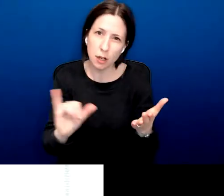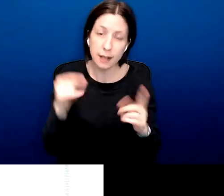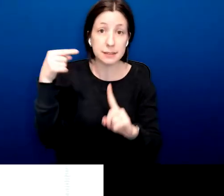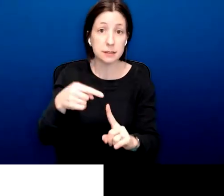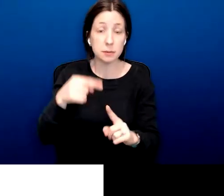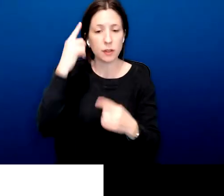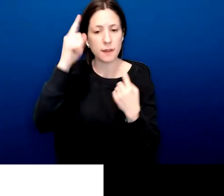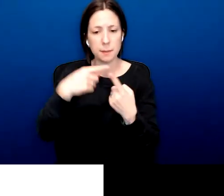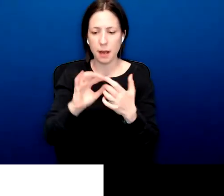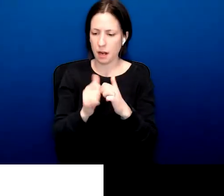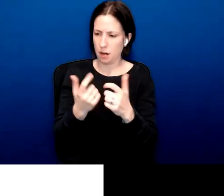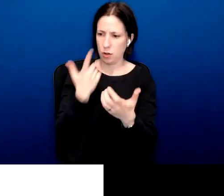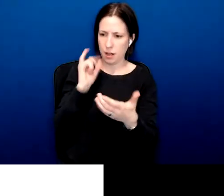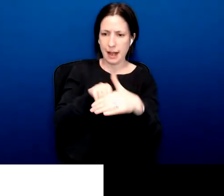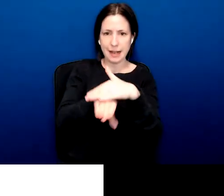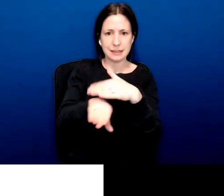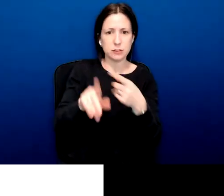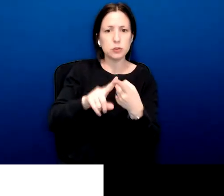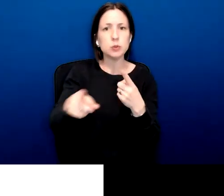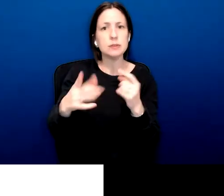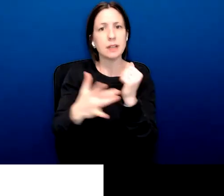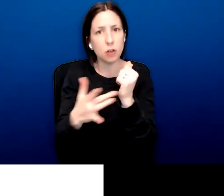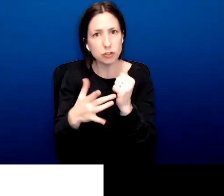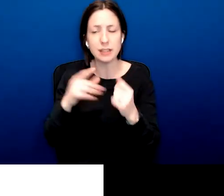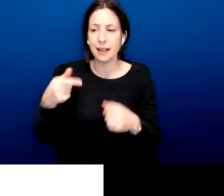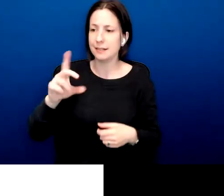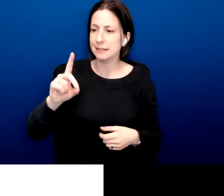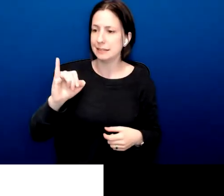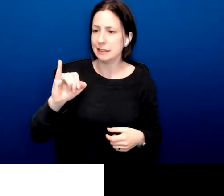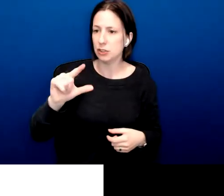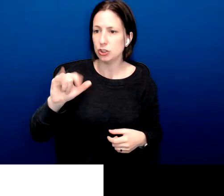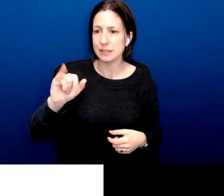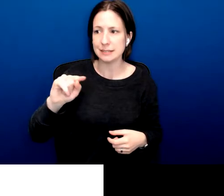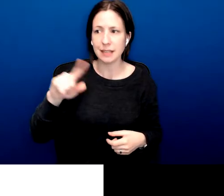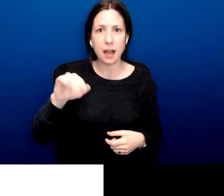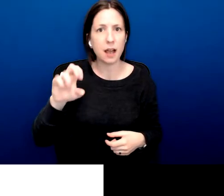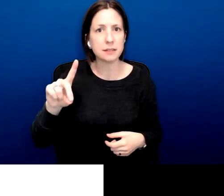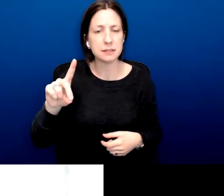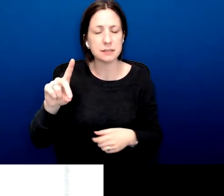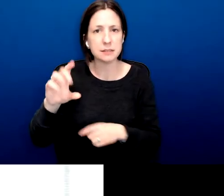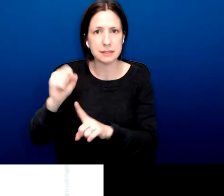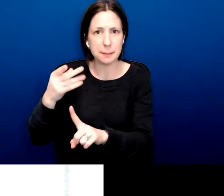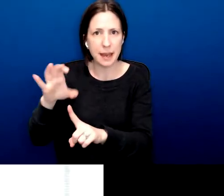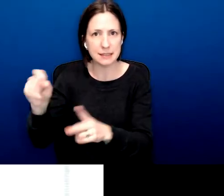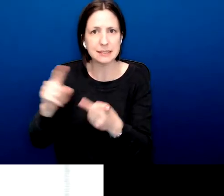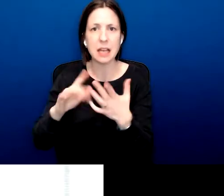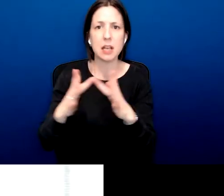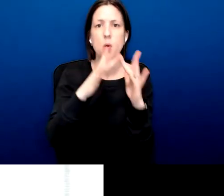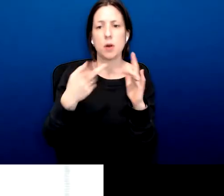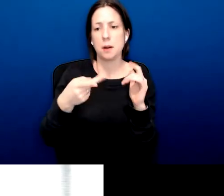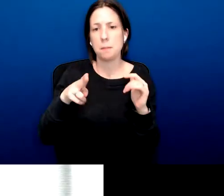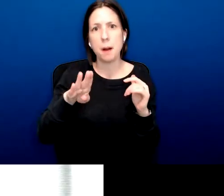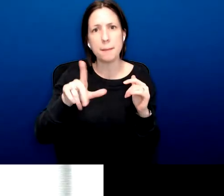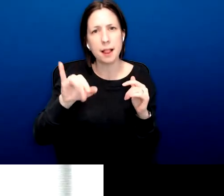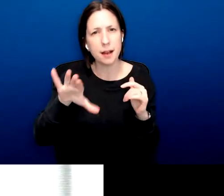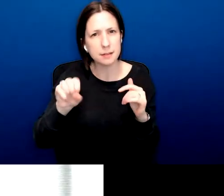to technology, when we're talking about digitized spaces and, you know, network publics, what does that look like? And I think, again,